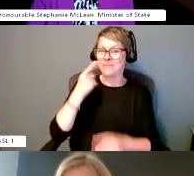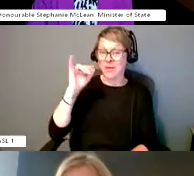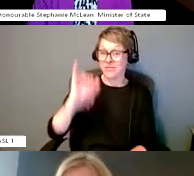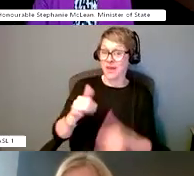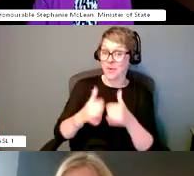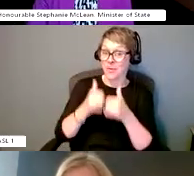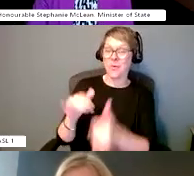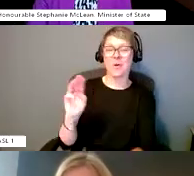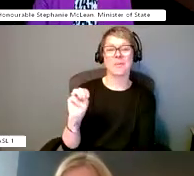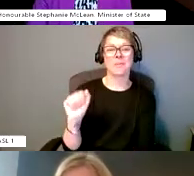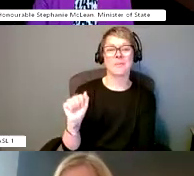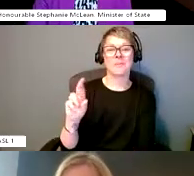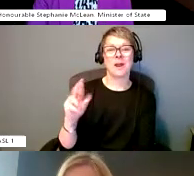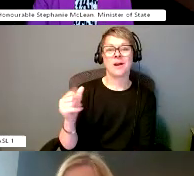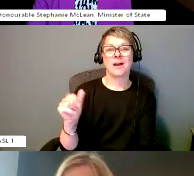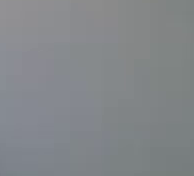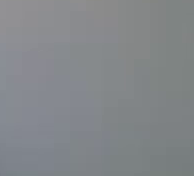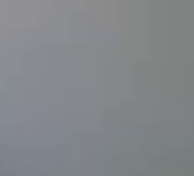words.